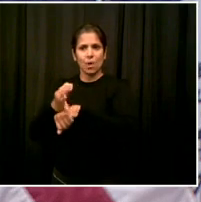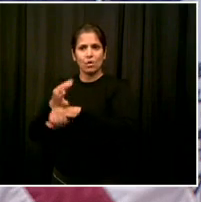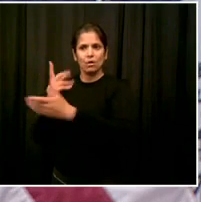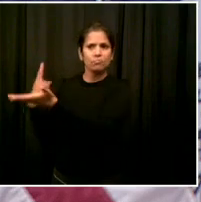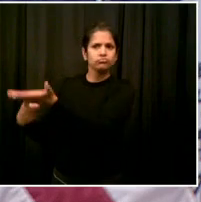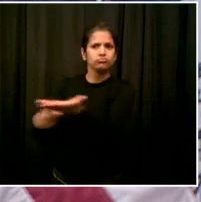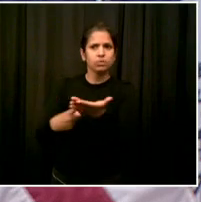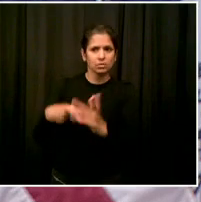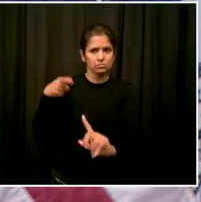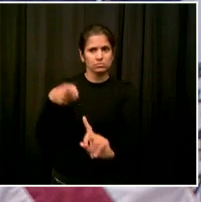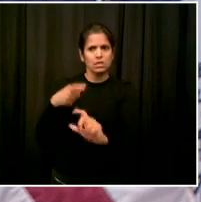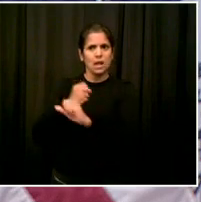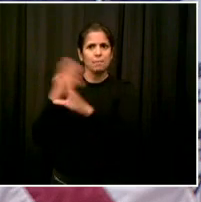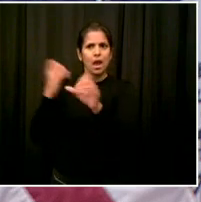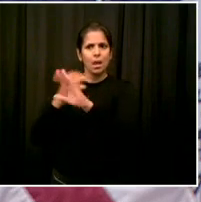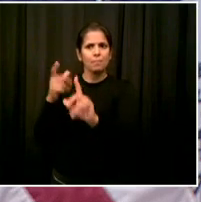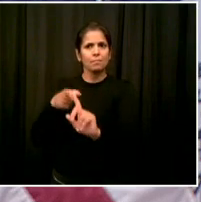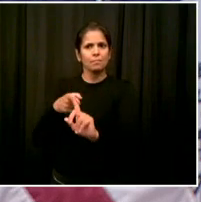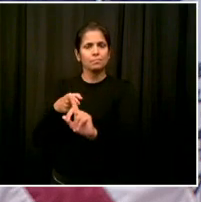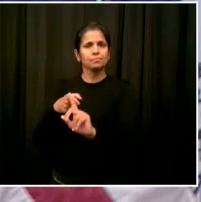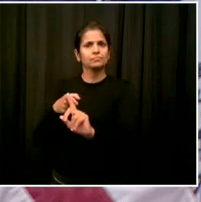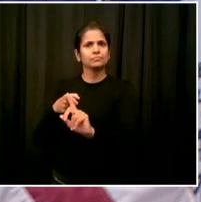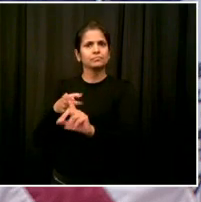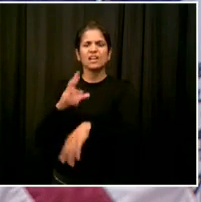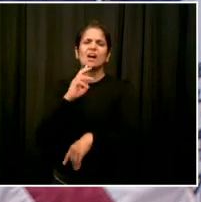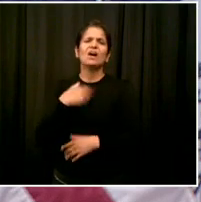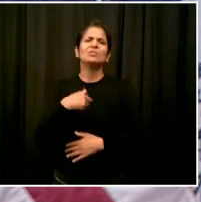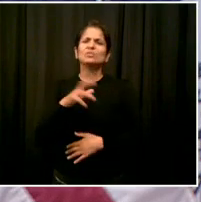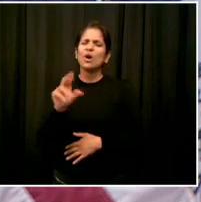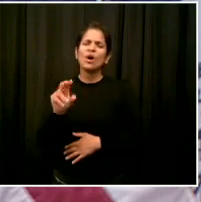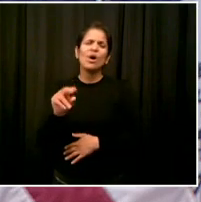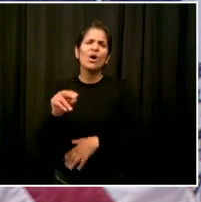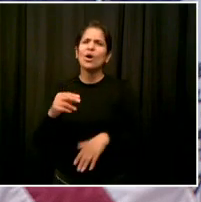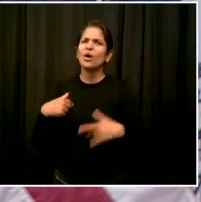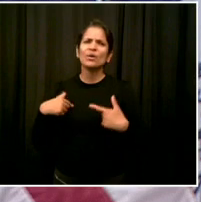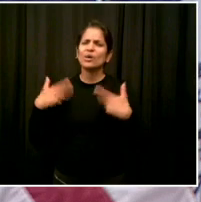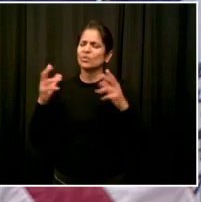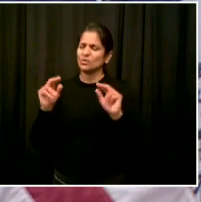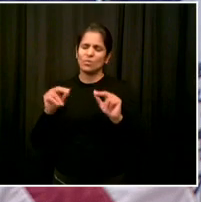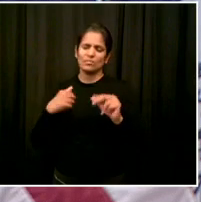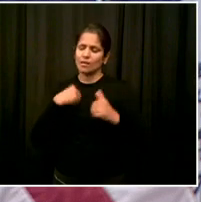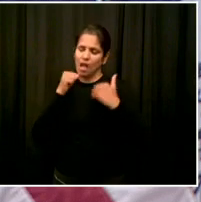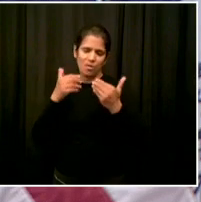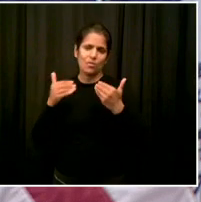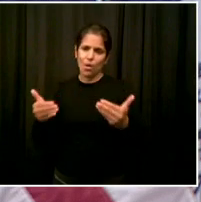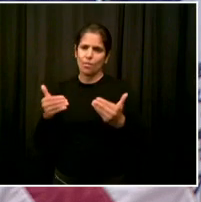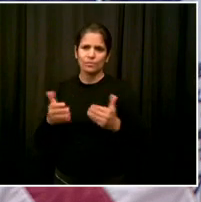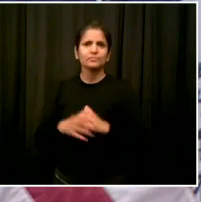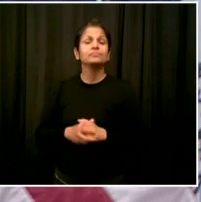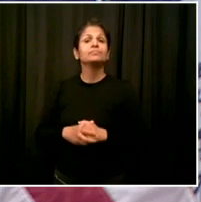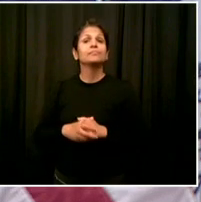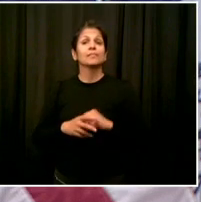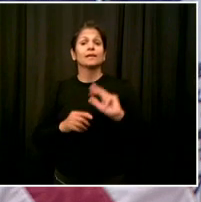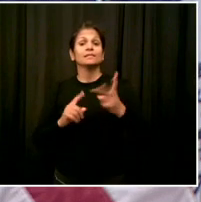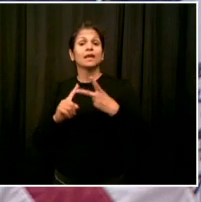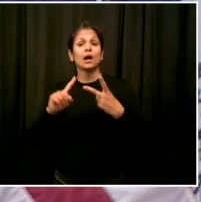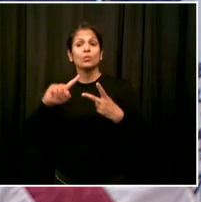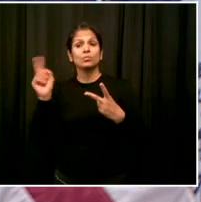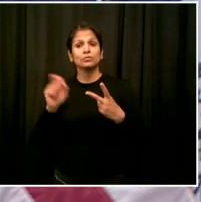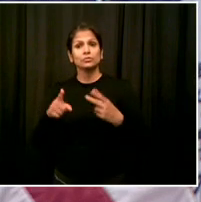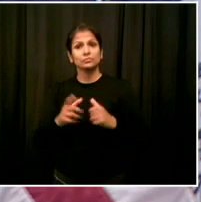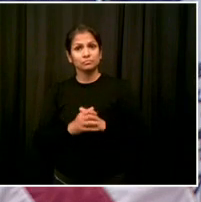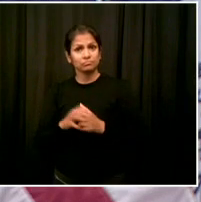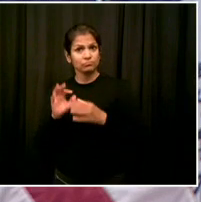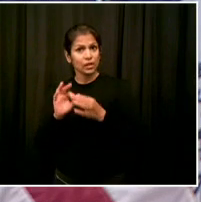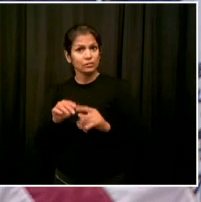because their Wi-Fi was down. And that's just one of maybe a dozen instances I've heard of. What's your read on how voting is